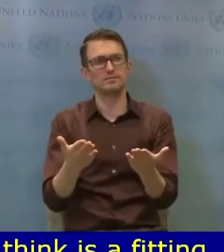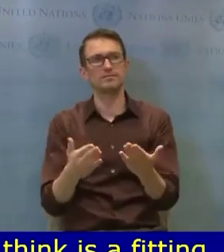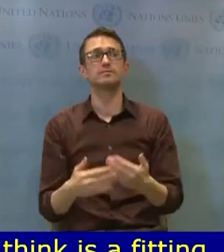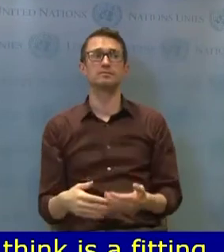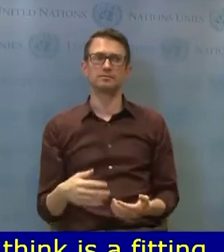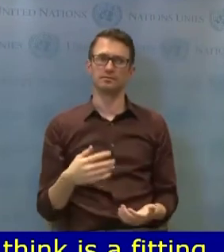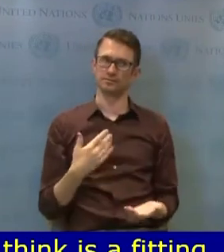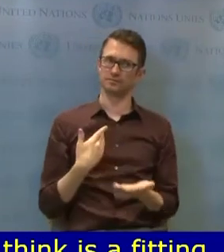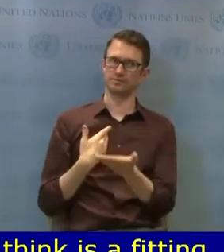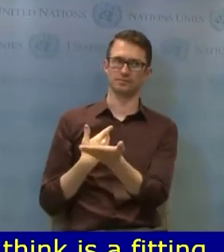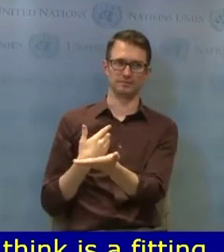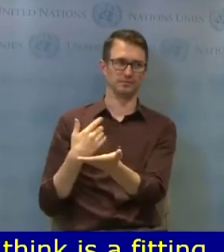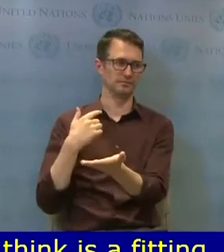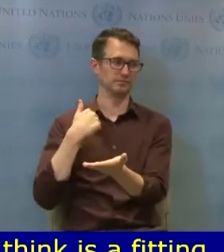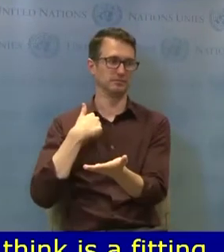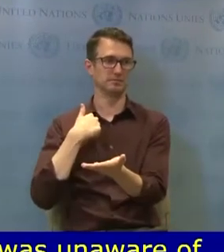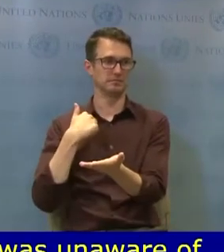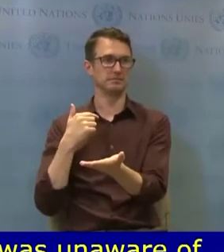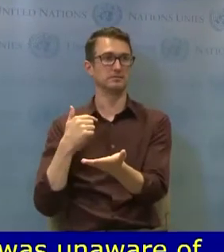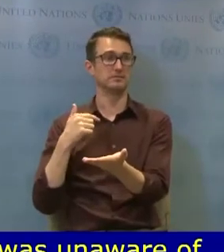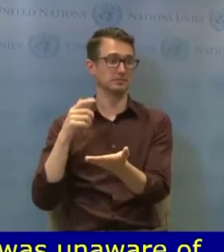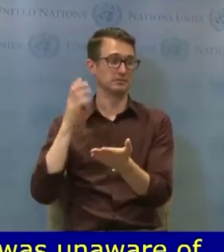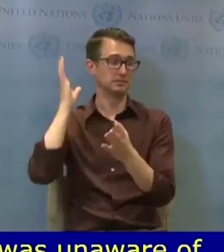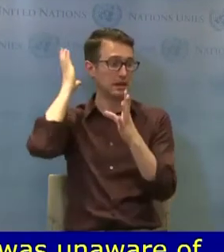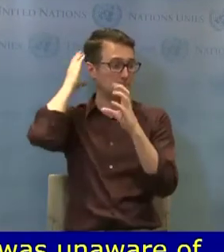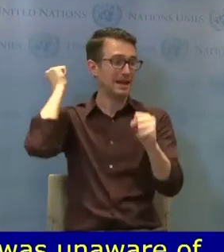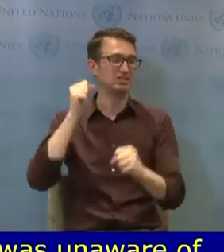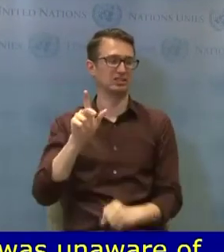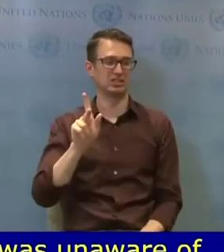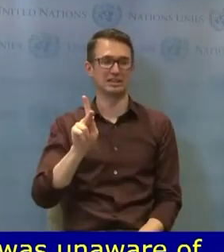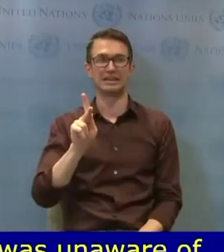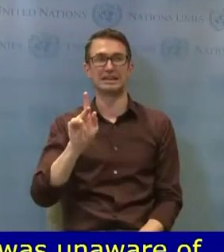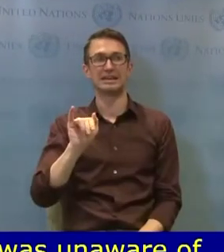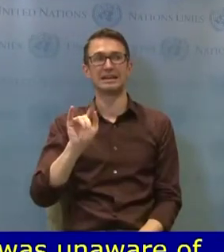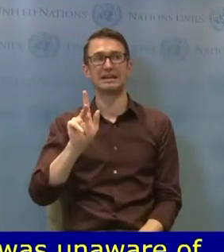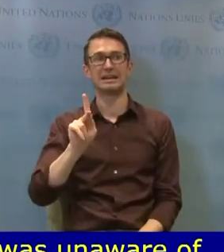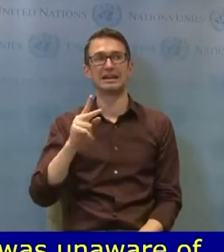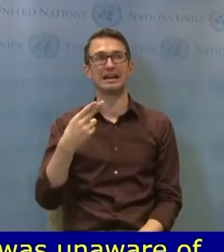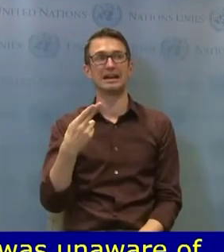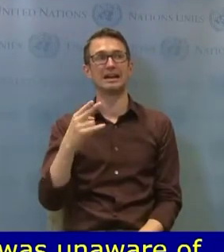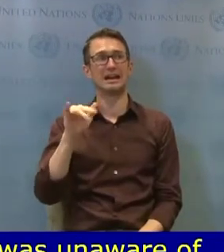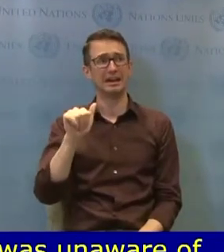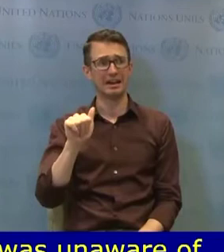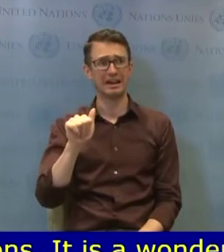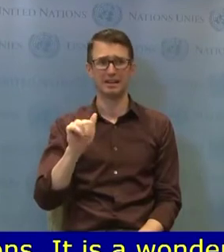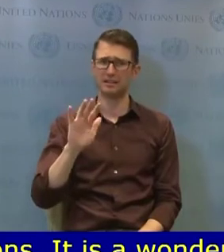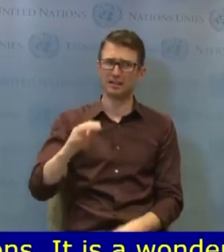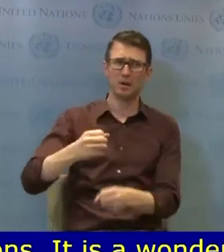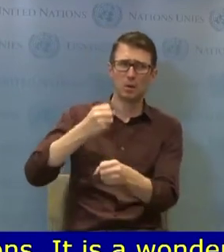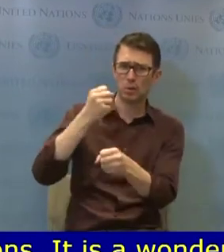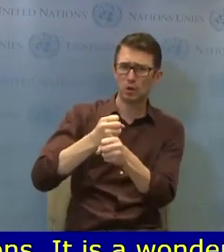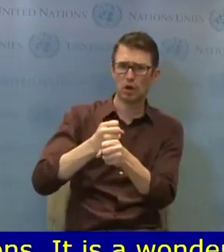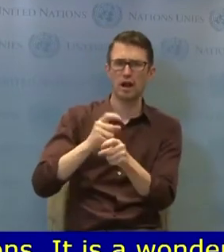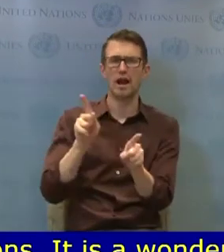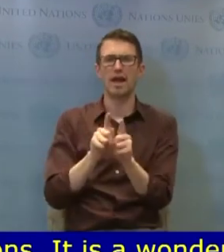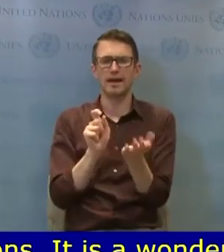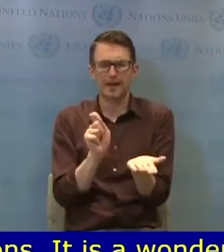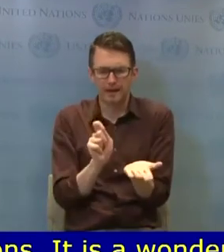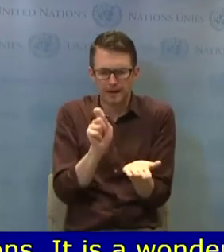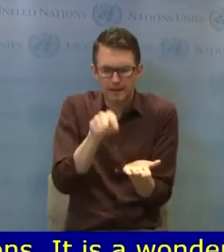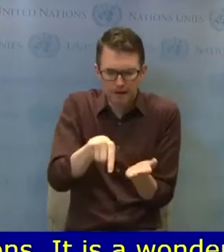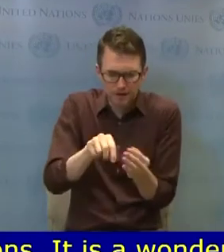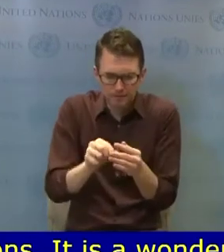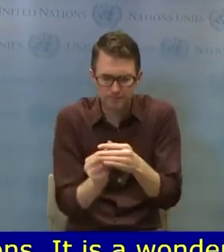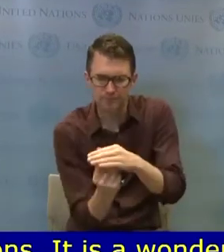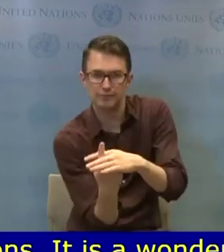today. I sincerely want to thank you all for giving me this moment and platform to not only honor my father's efforts and contributions to